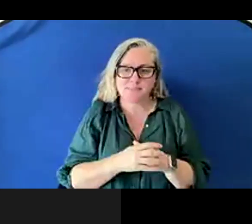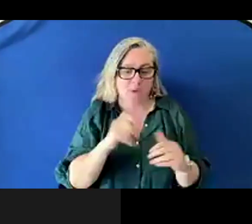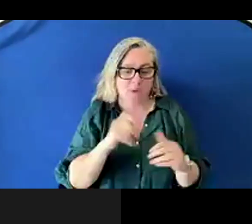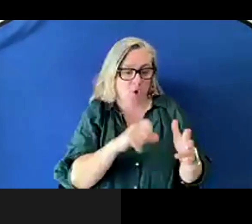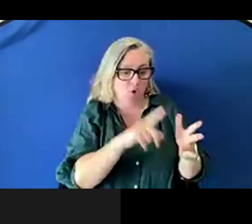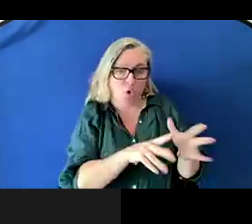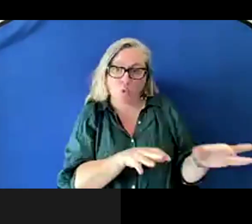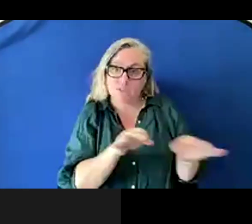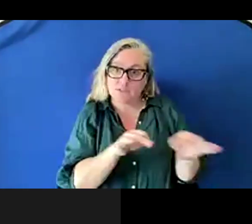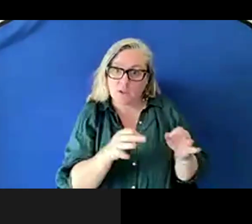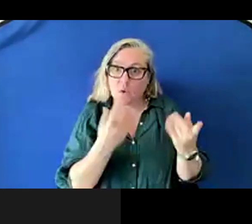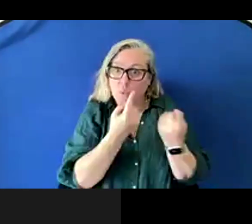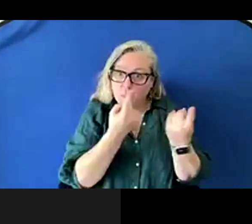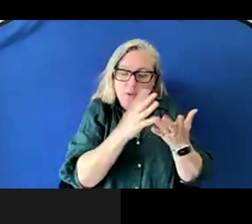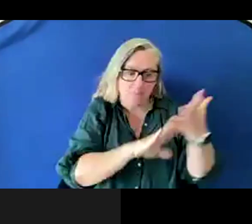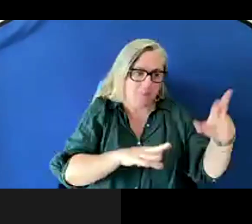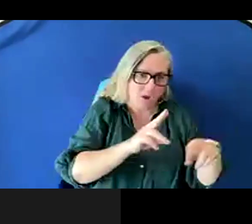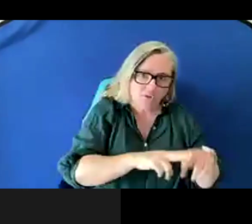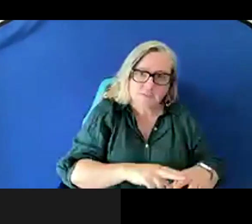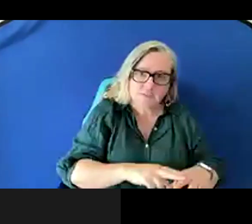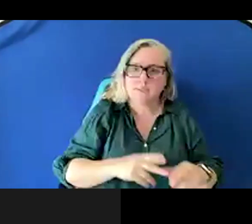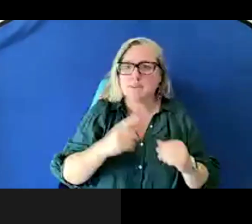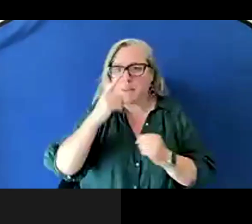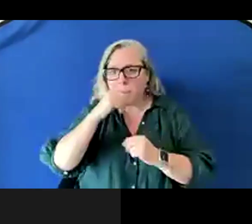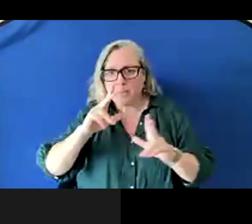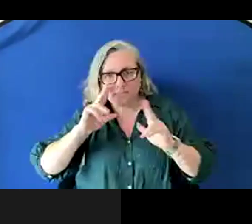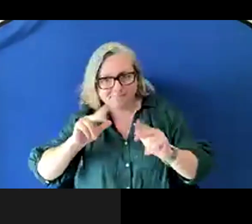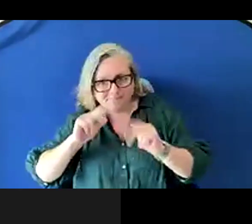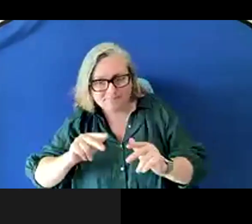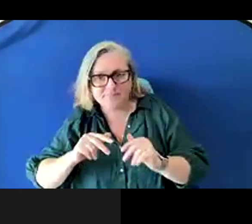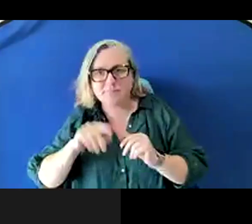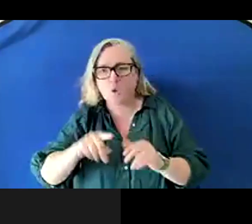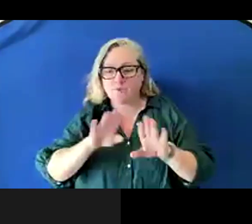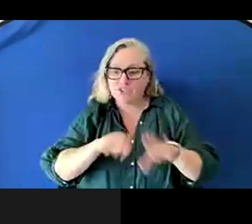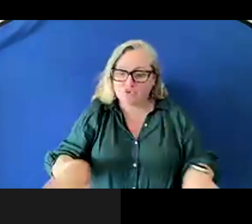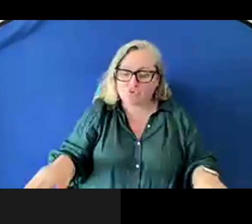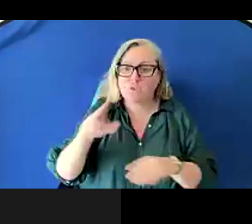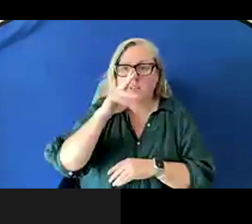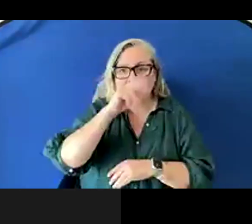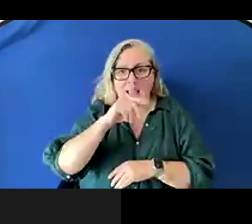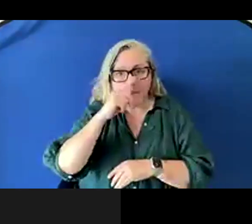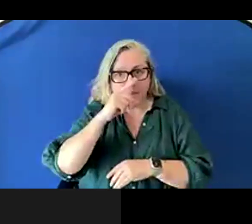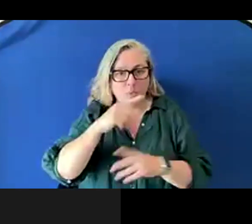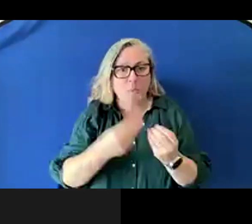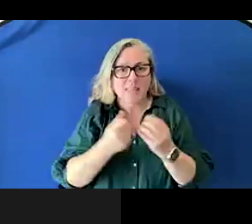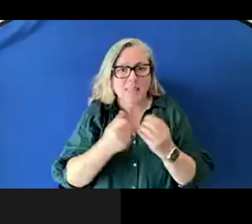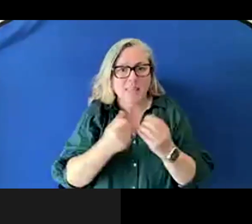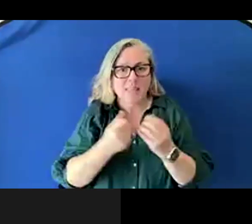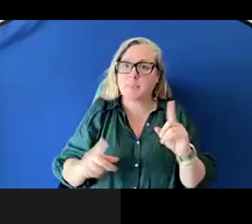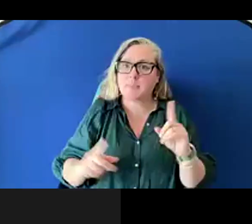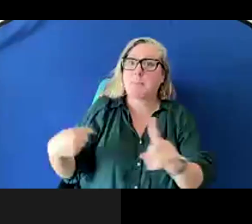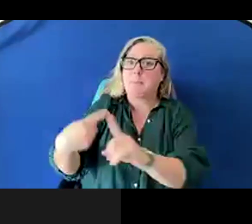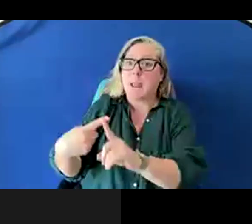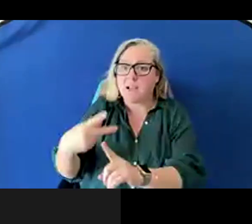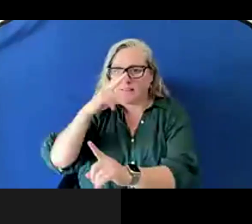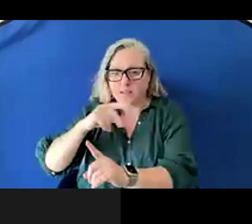include parents and caregivers and family members of children and young people with disability, as well as a lot of young people with